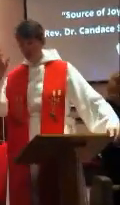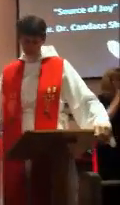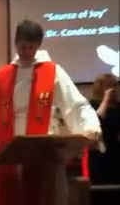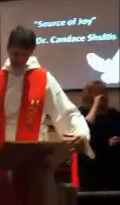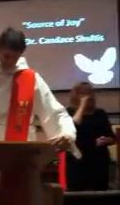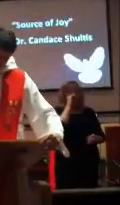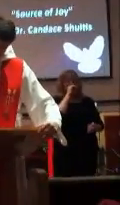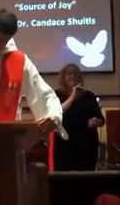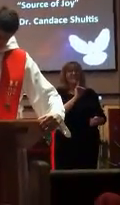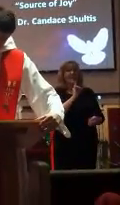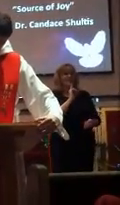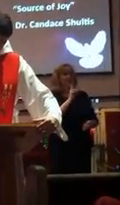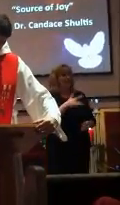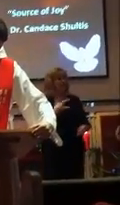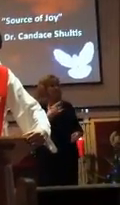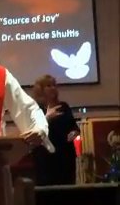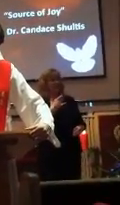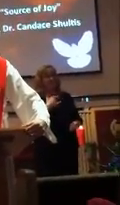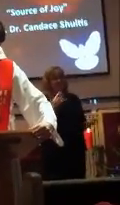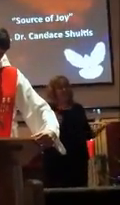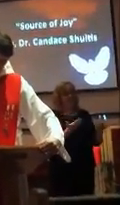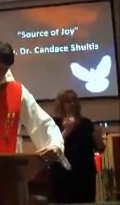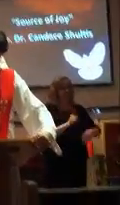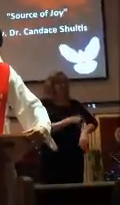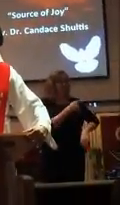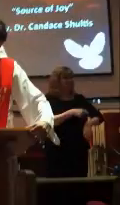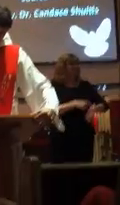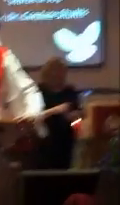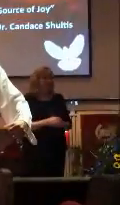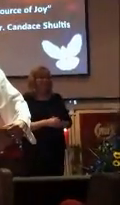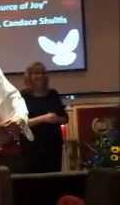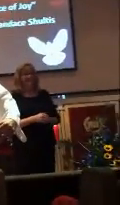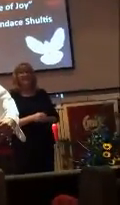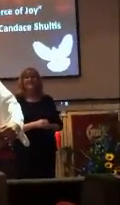That's what I really felt. I felt like I've been around for a long time.